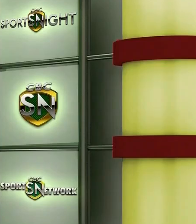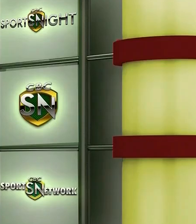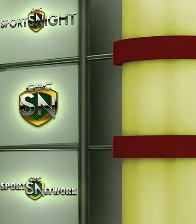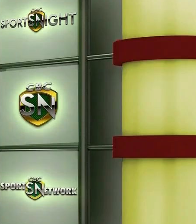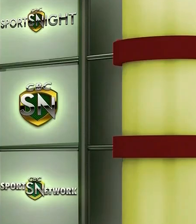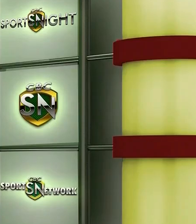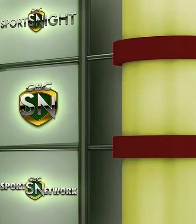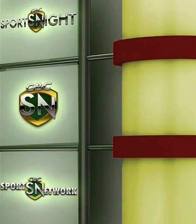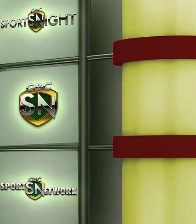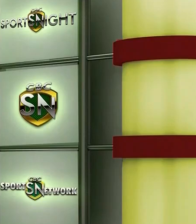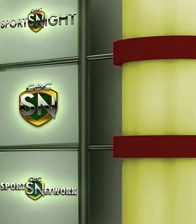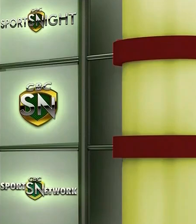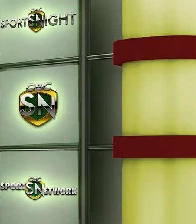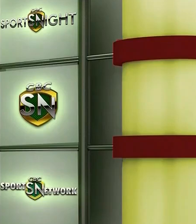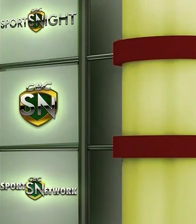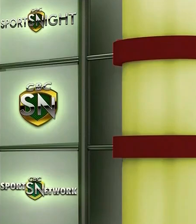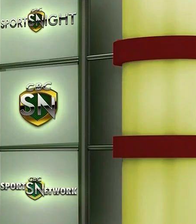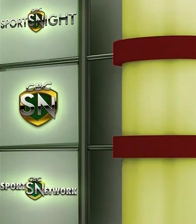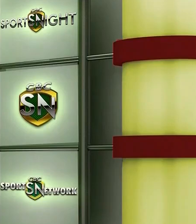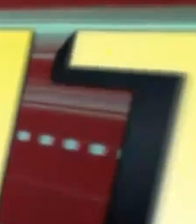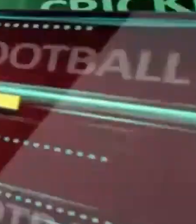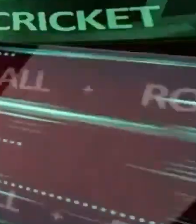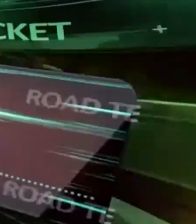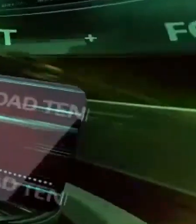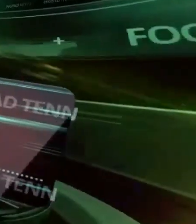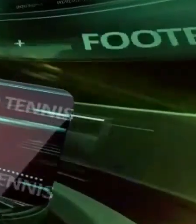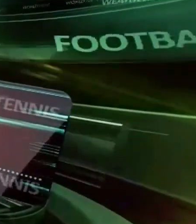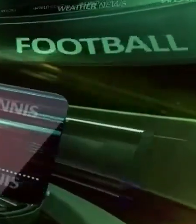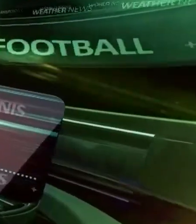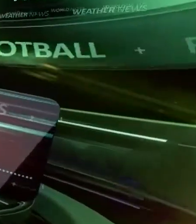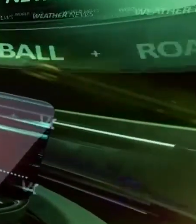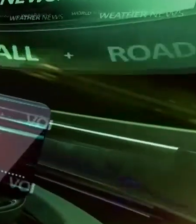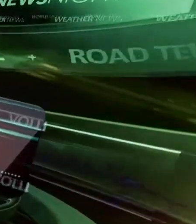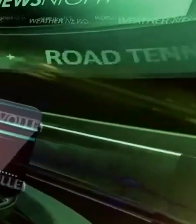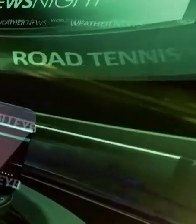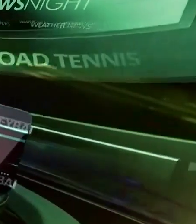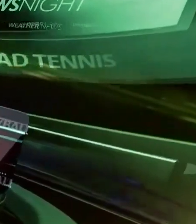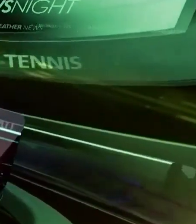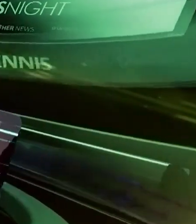8 p.m., of course, back at the Wildy Gym.